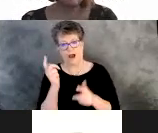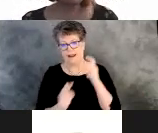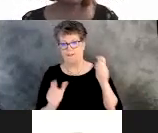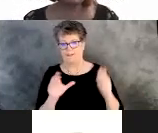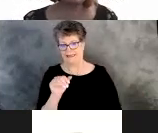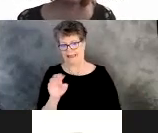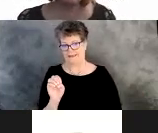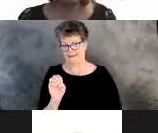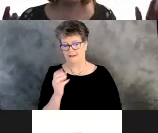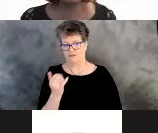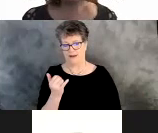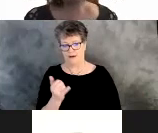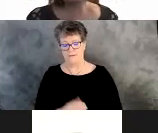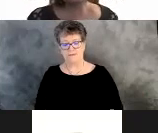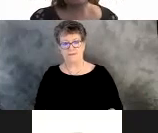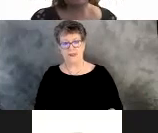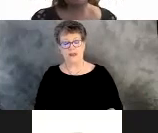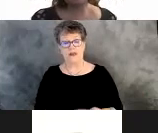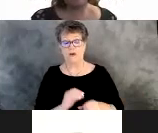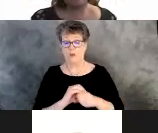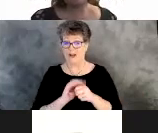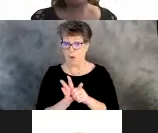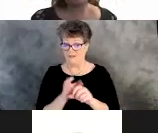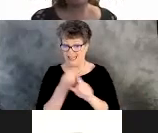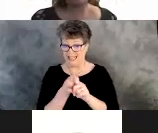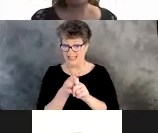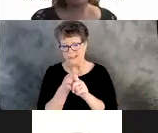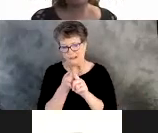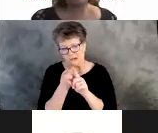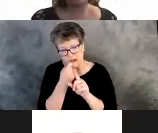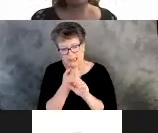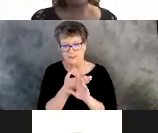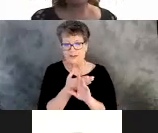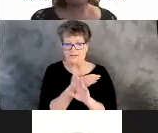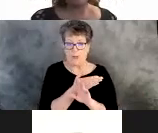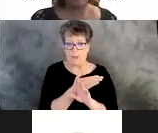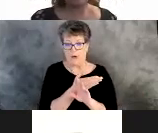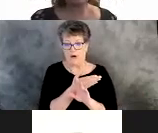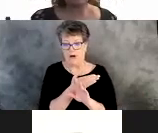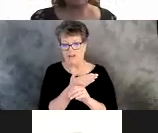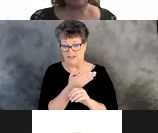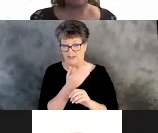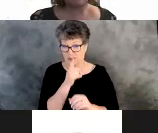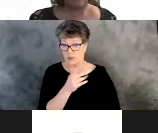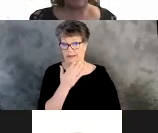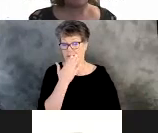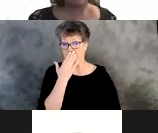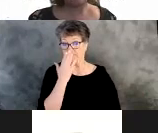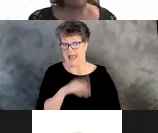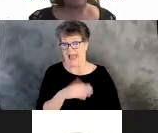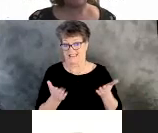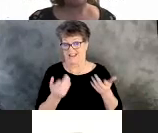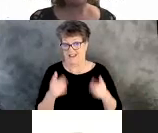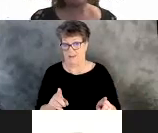case, because when COVID hit, right before the bad stuff happened,